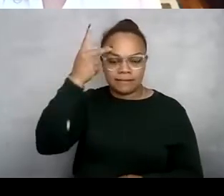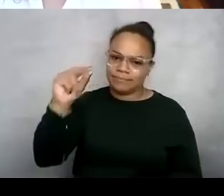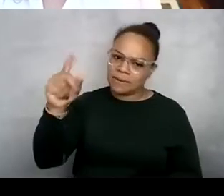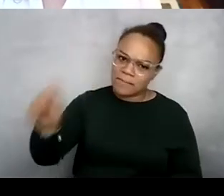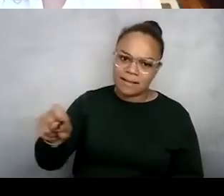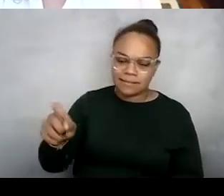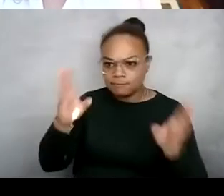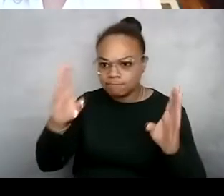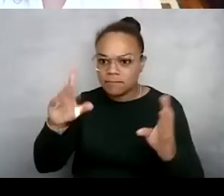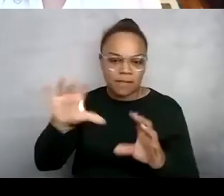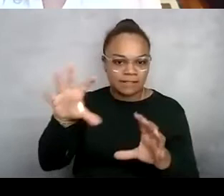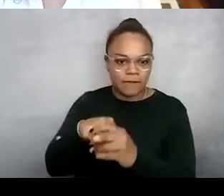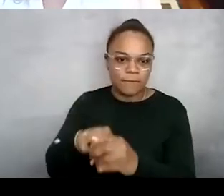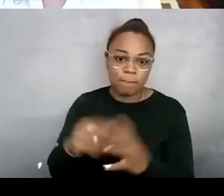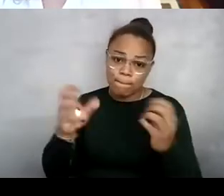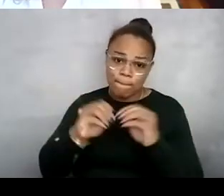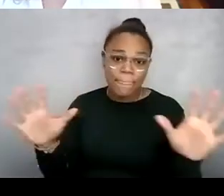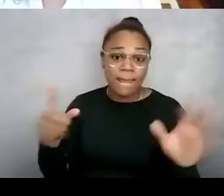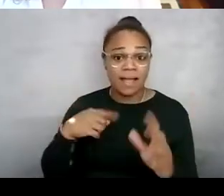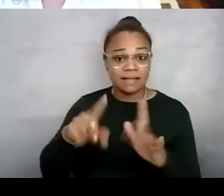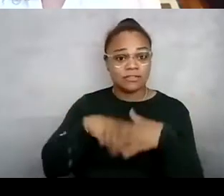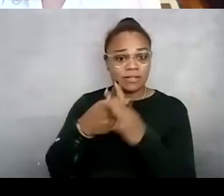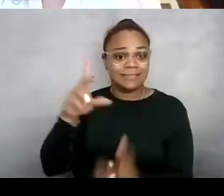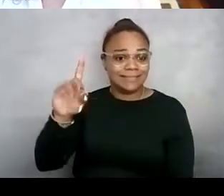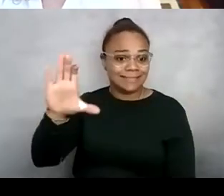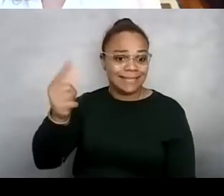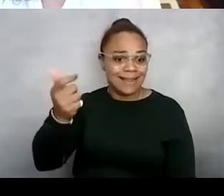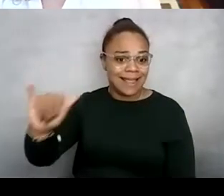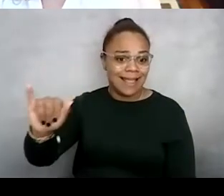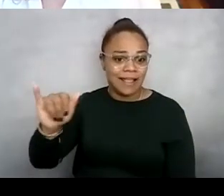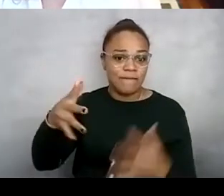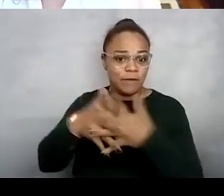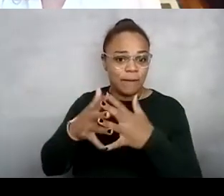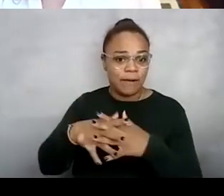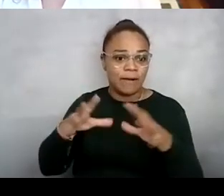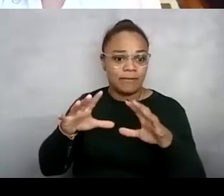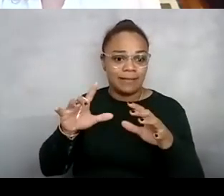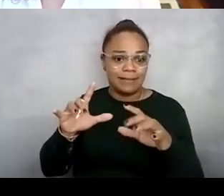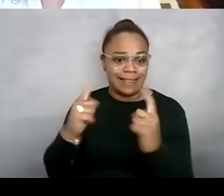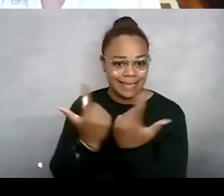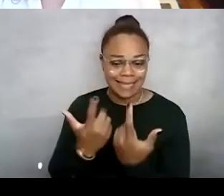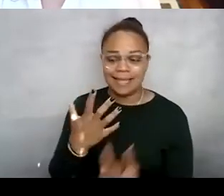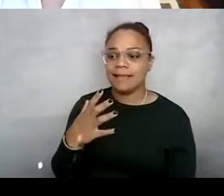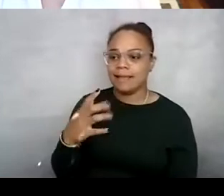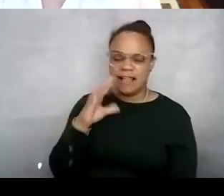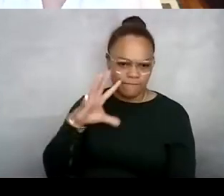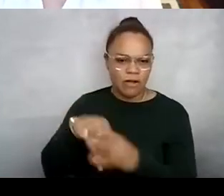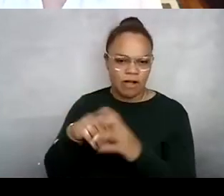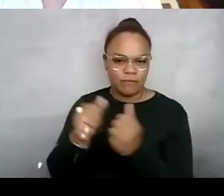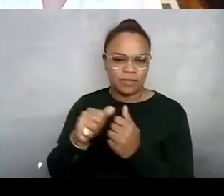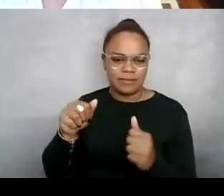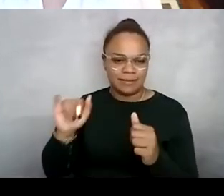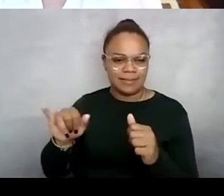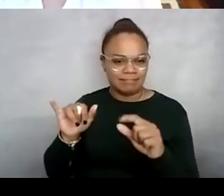I started the DC Gay Flag Football League. I'm involved with the National Gay Flag Football League. There is no known crisis that I